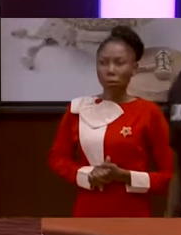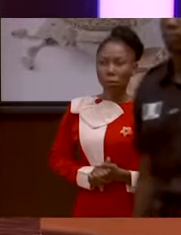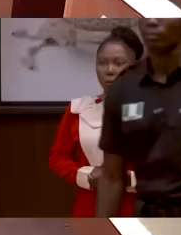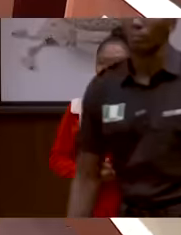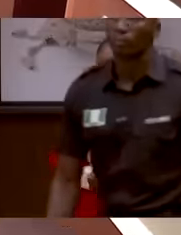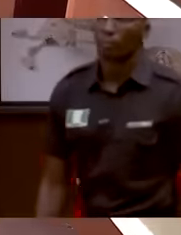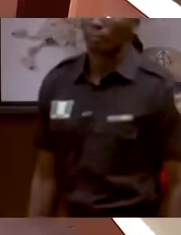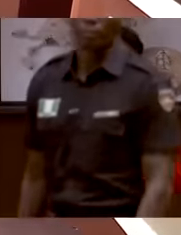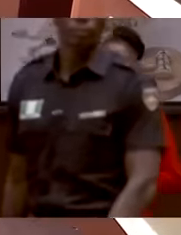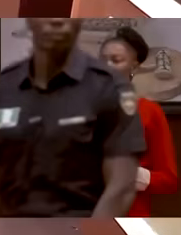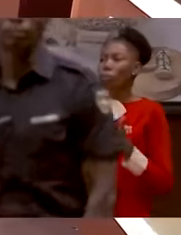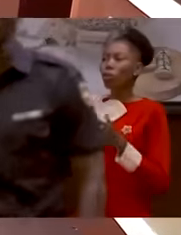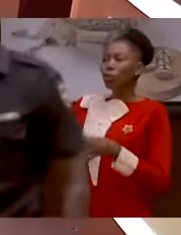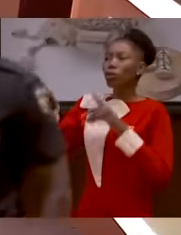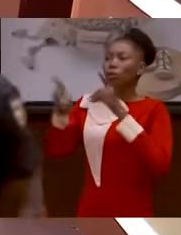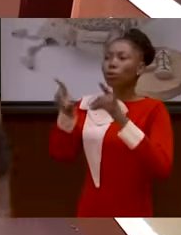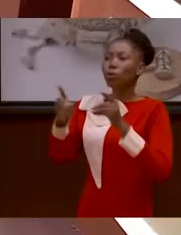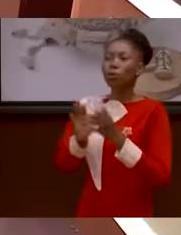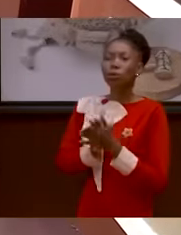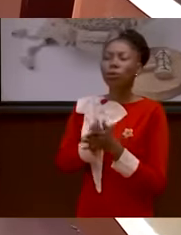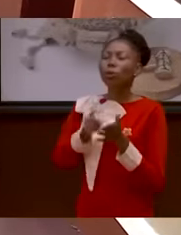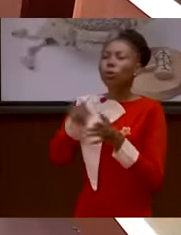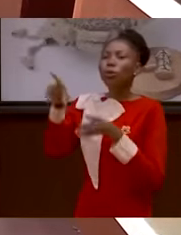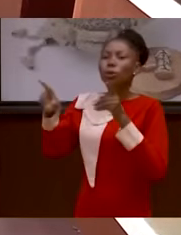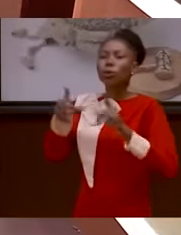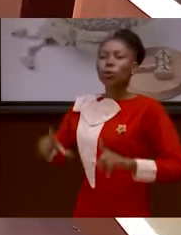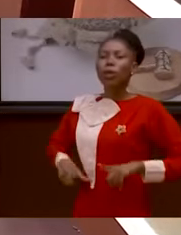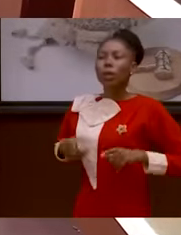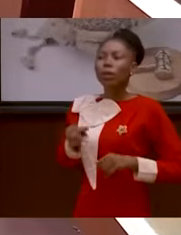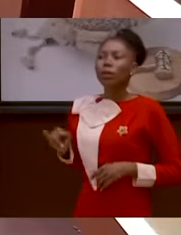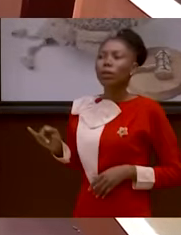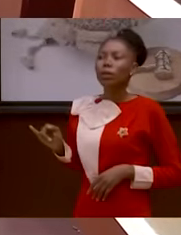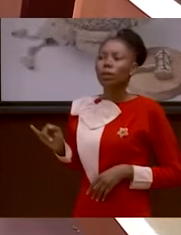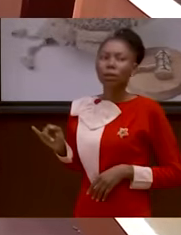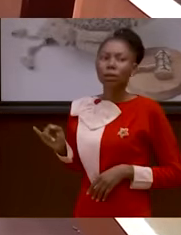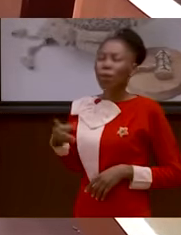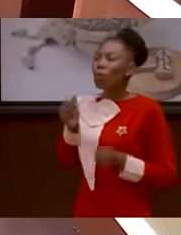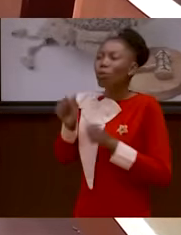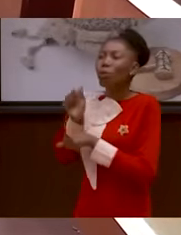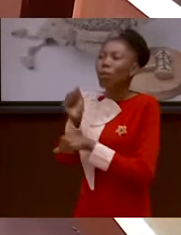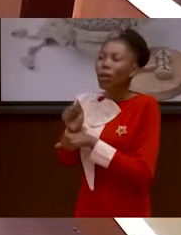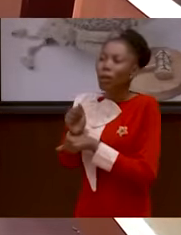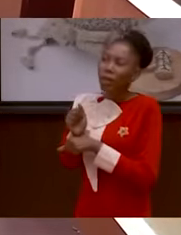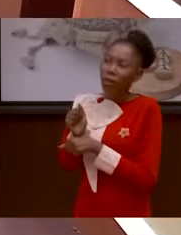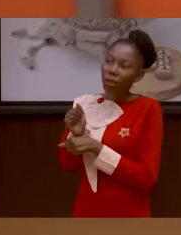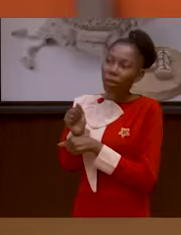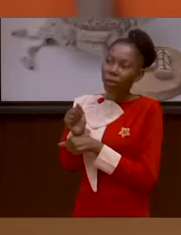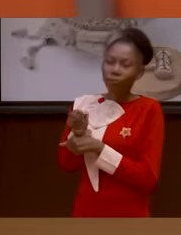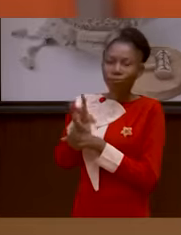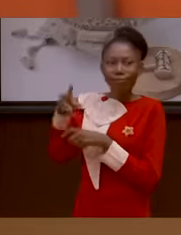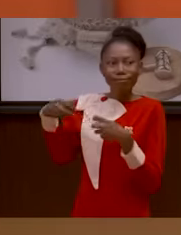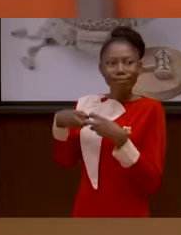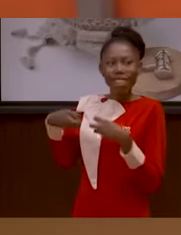What do you do for a living? Yeah. What do you do for a living? Which work are you into?